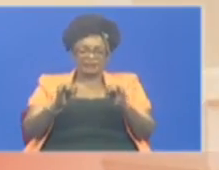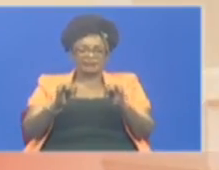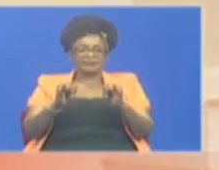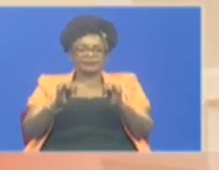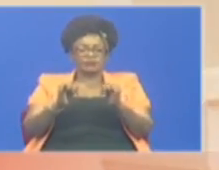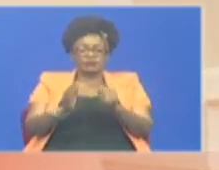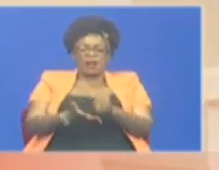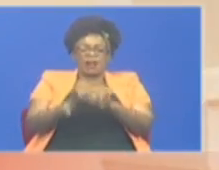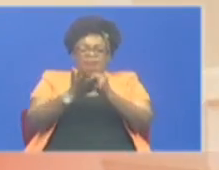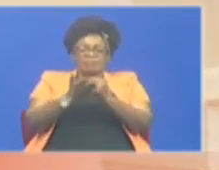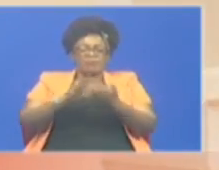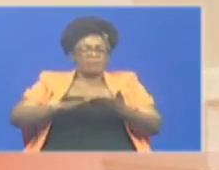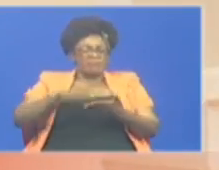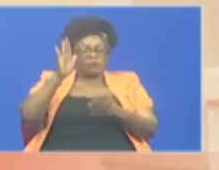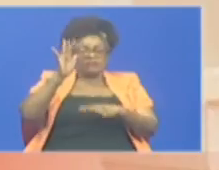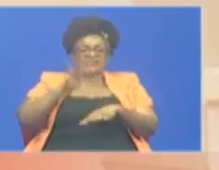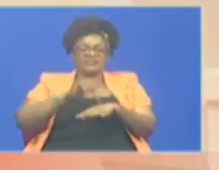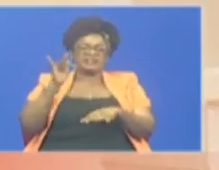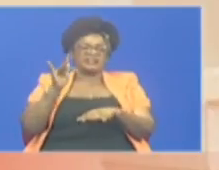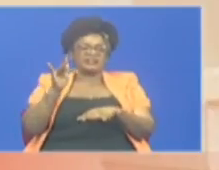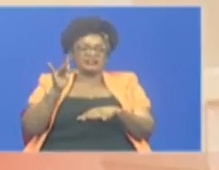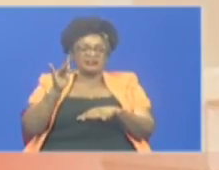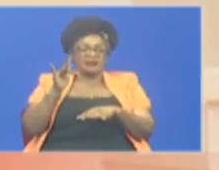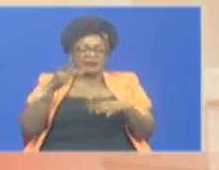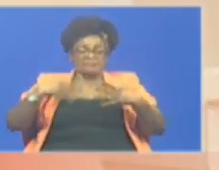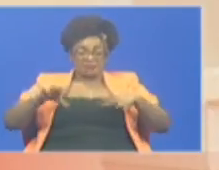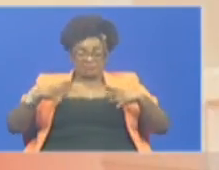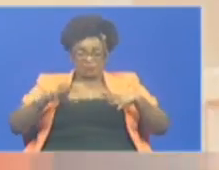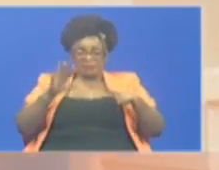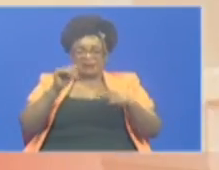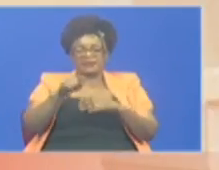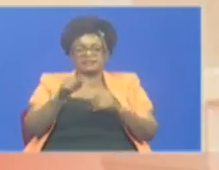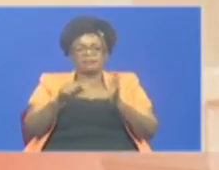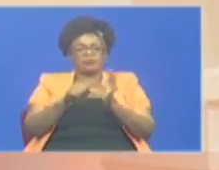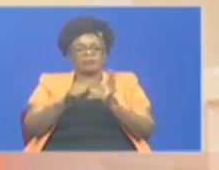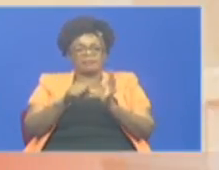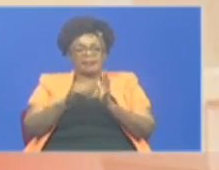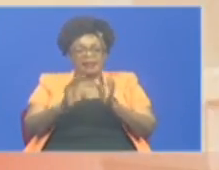most affected economically by this crisis and helping.